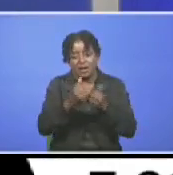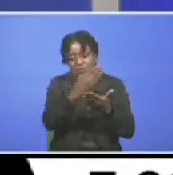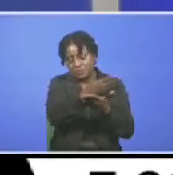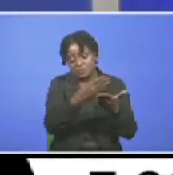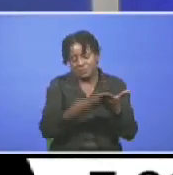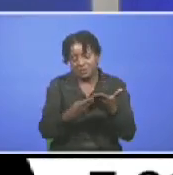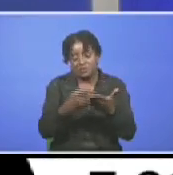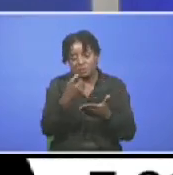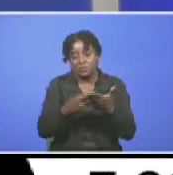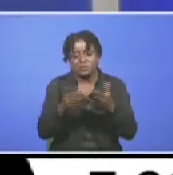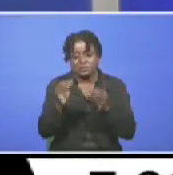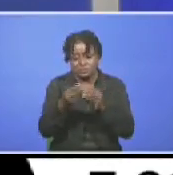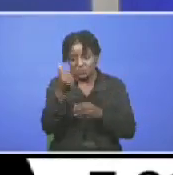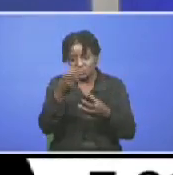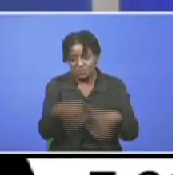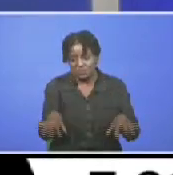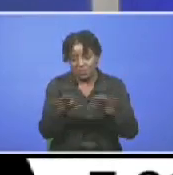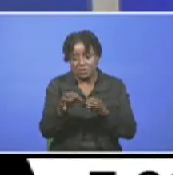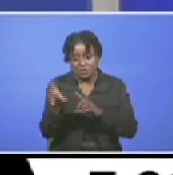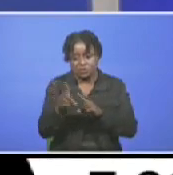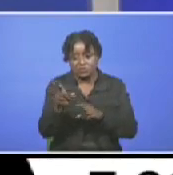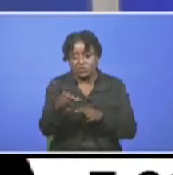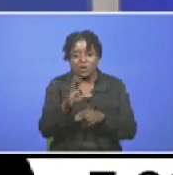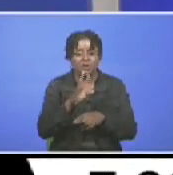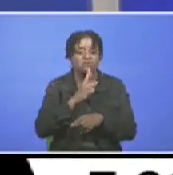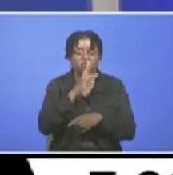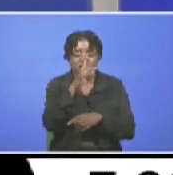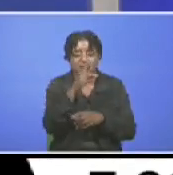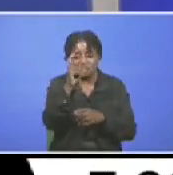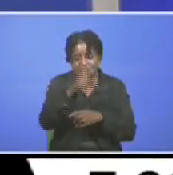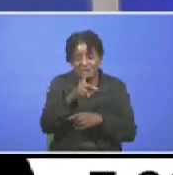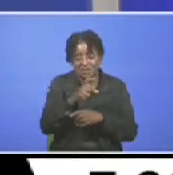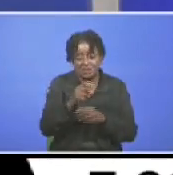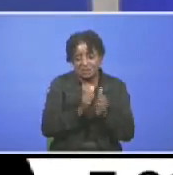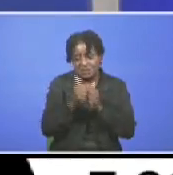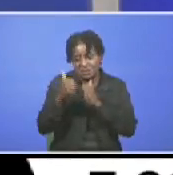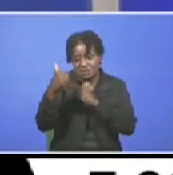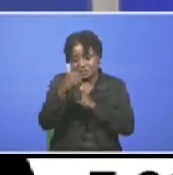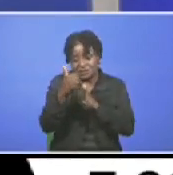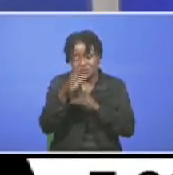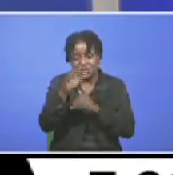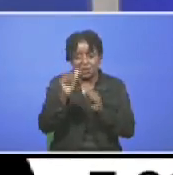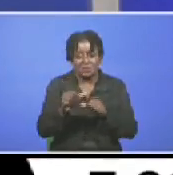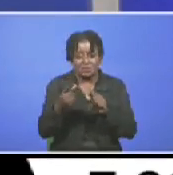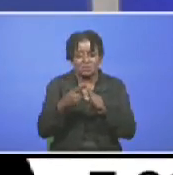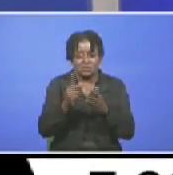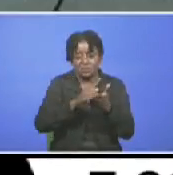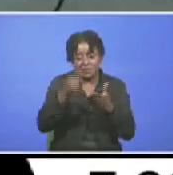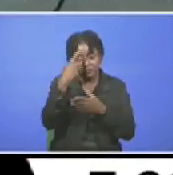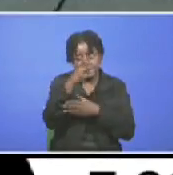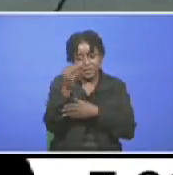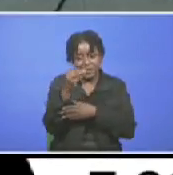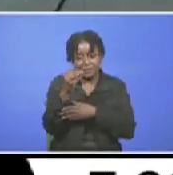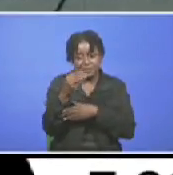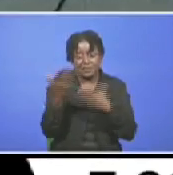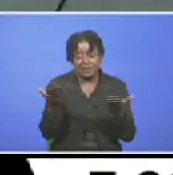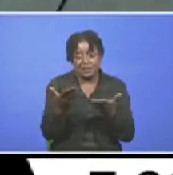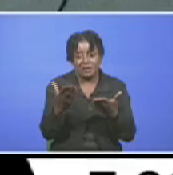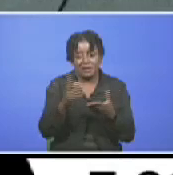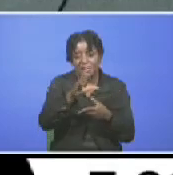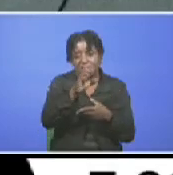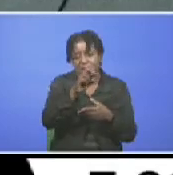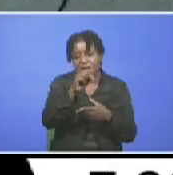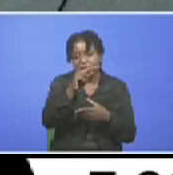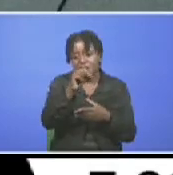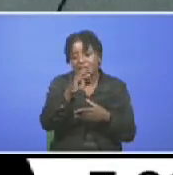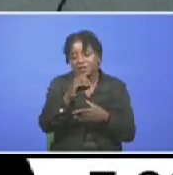are your priorities? Do your realistic needs far exceed your ability to afford them? Well, live in studio tonight is Khalil Brathwaite of Leno